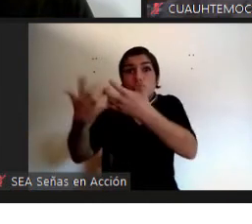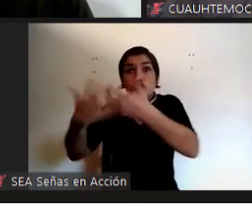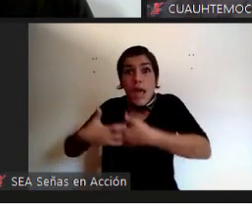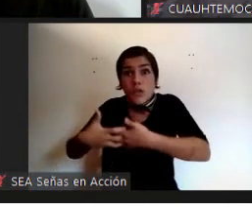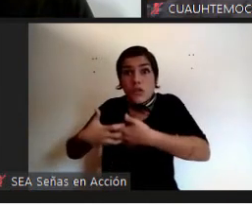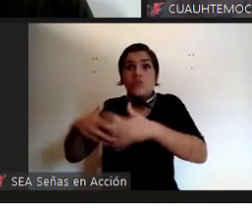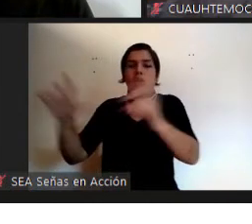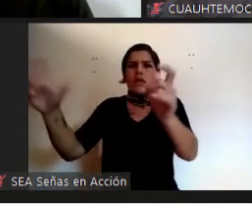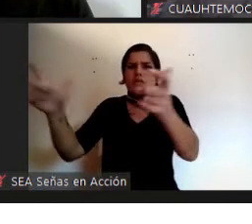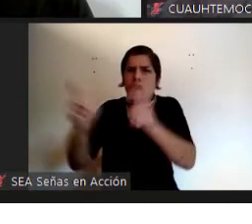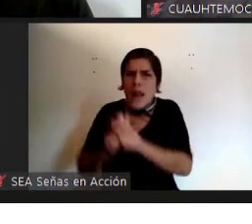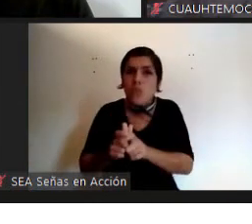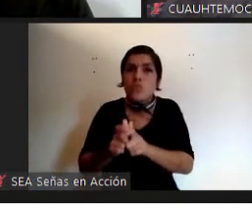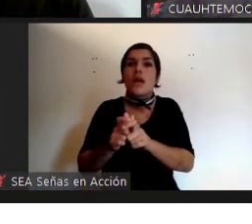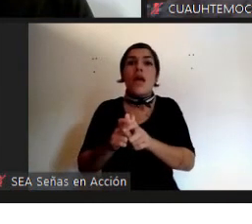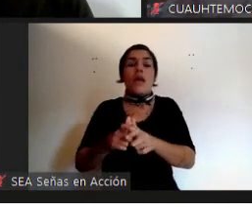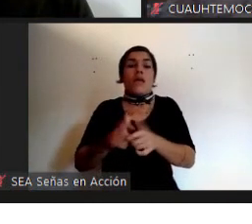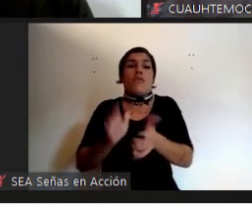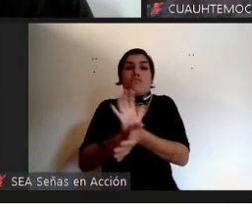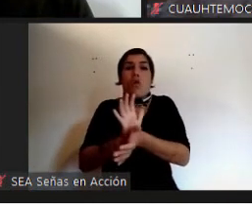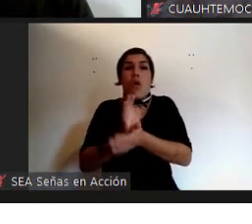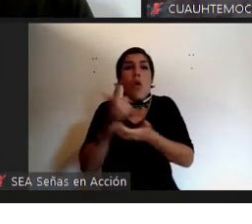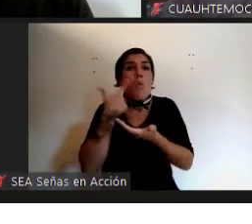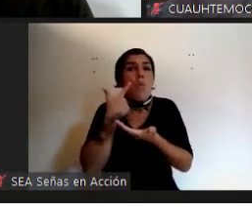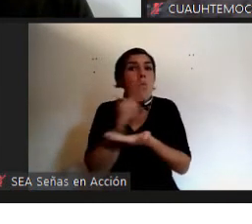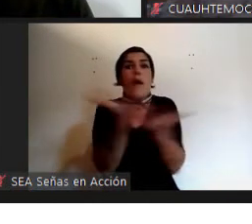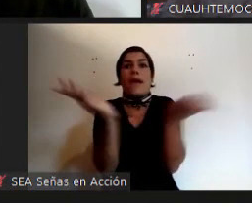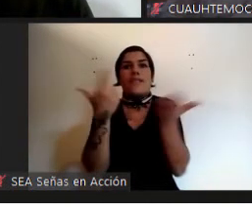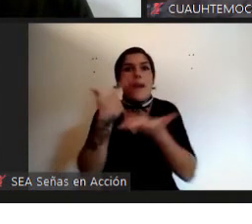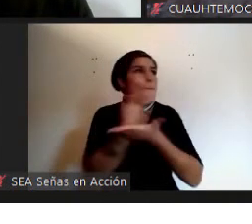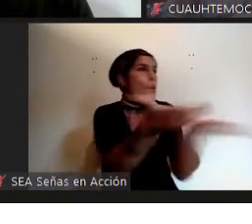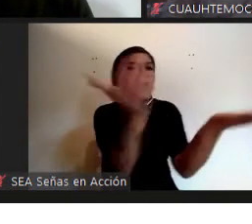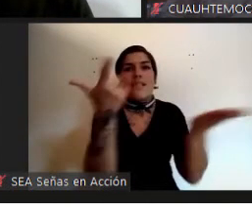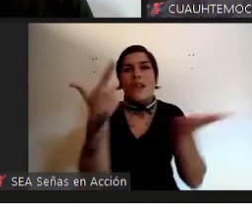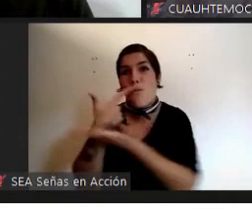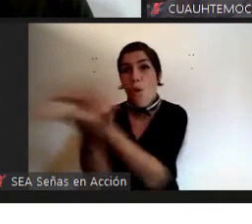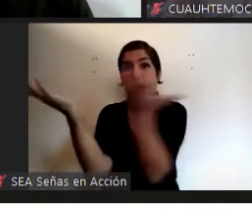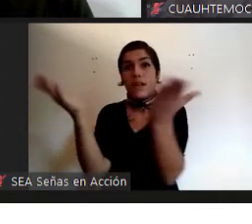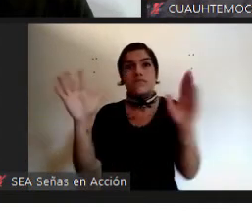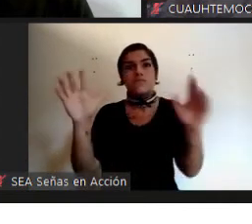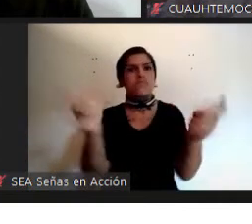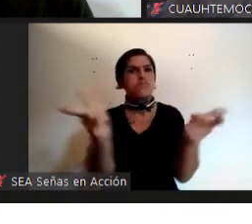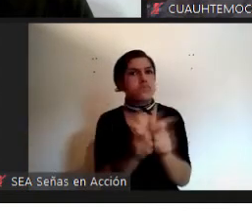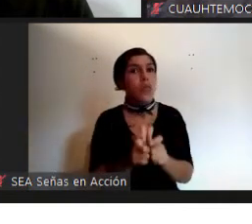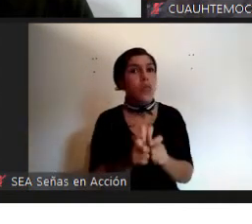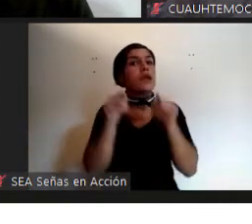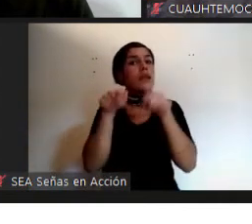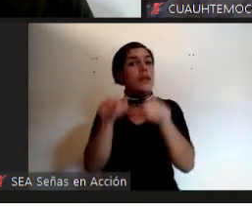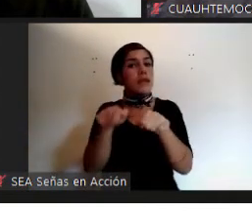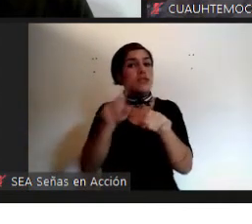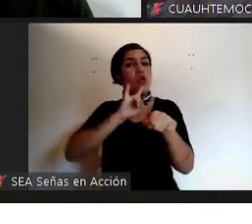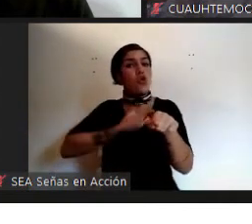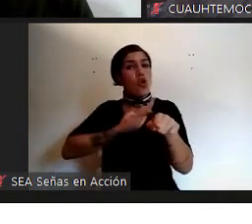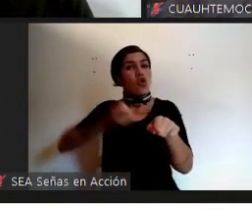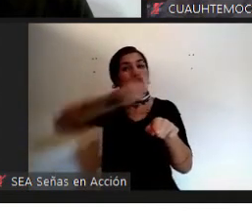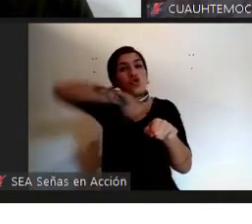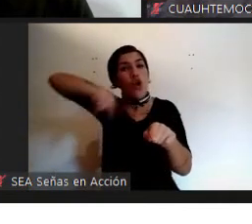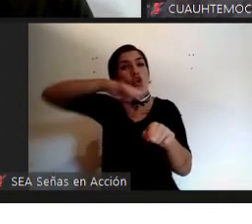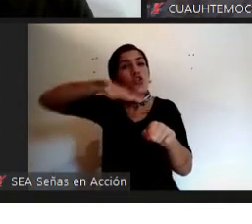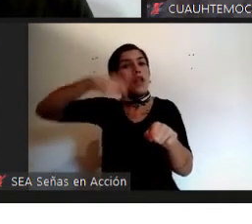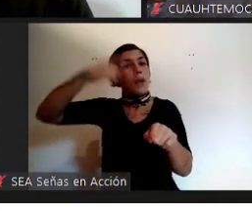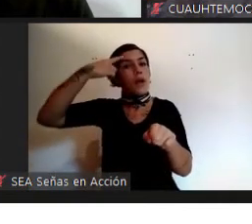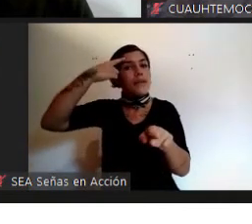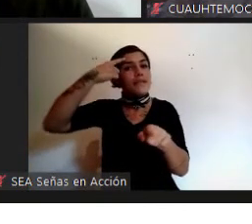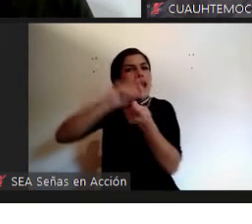about things in a different way. These big artistic manifestations, which as a matter of fact are unique